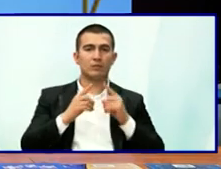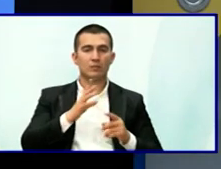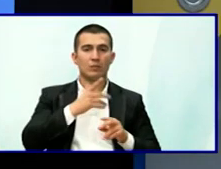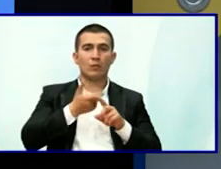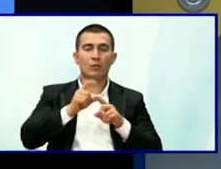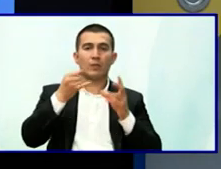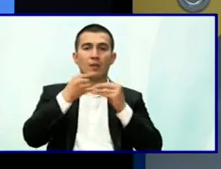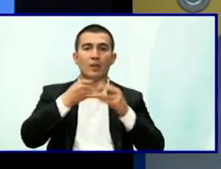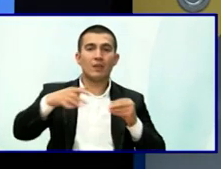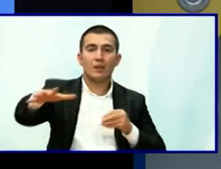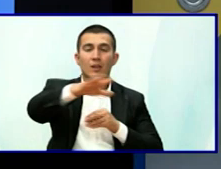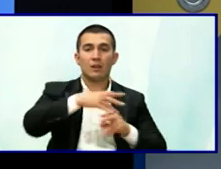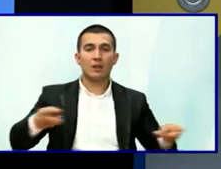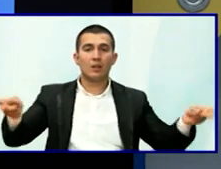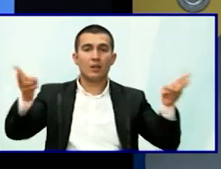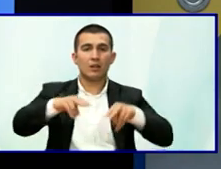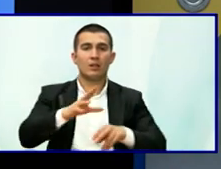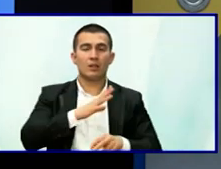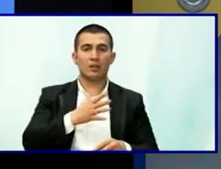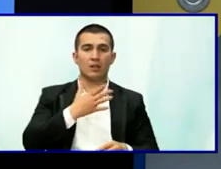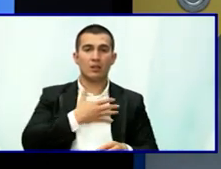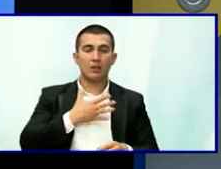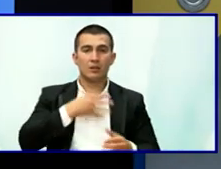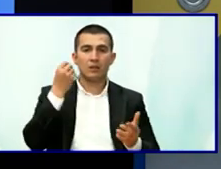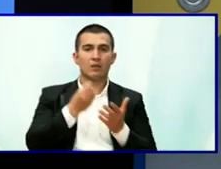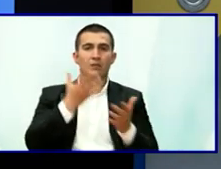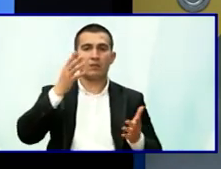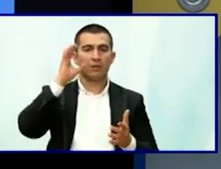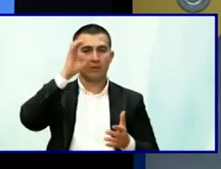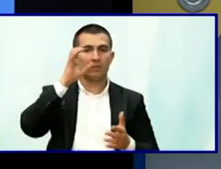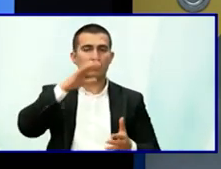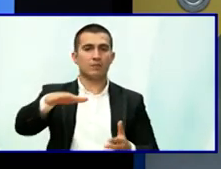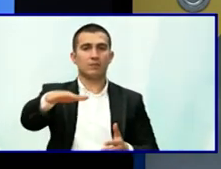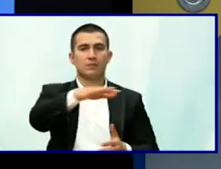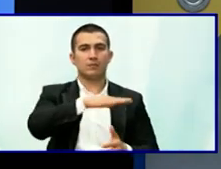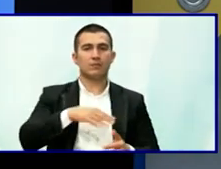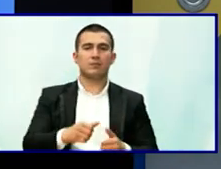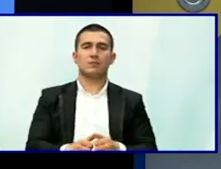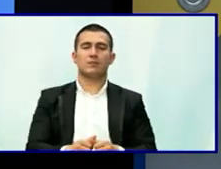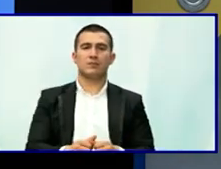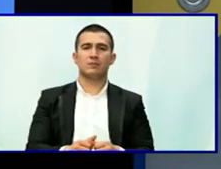qolgan otanim manim, O'zbekiston vatanim manim.